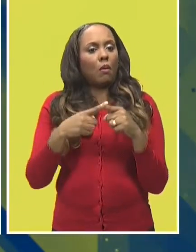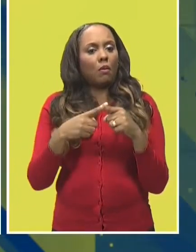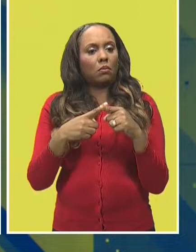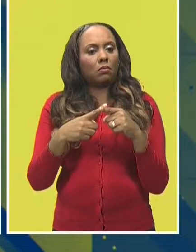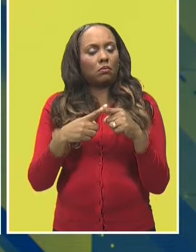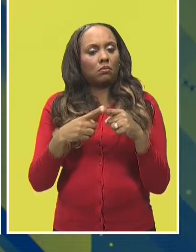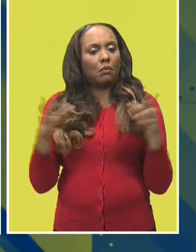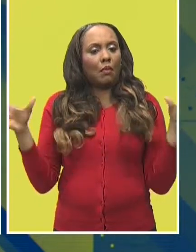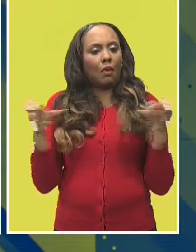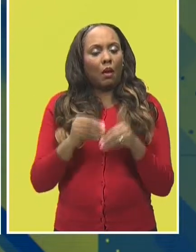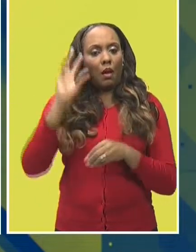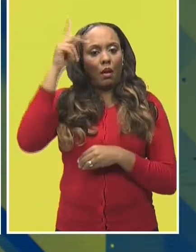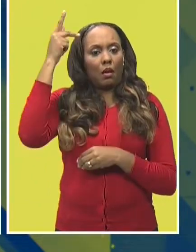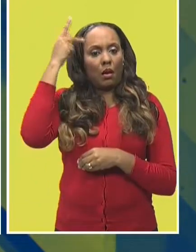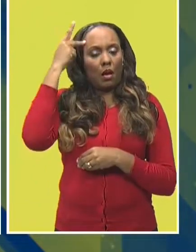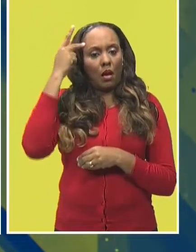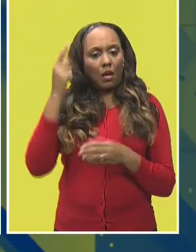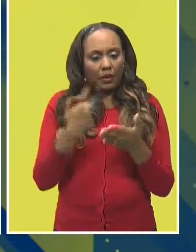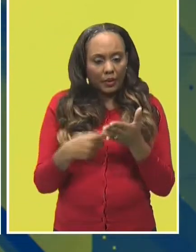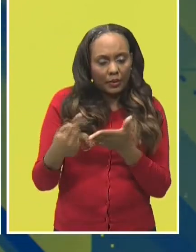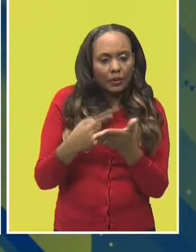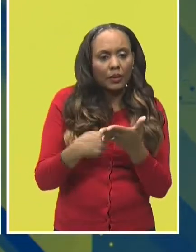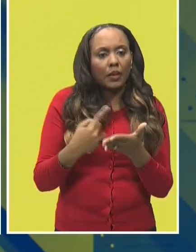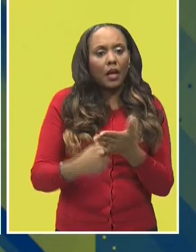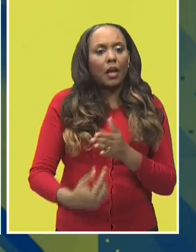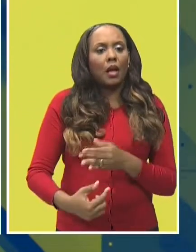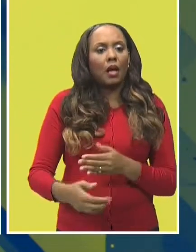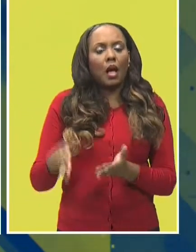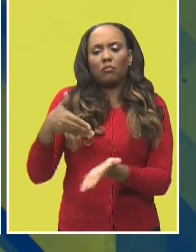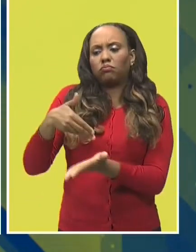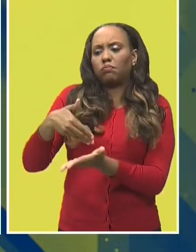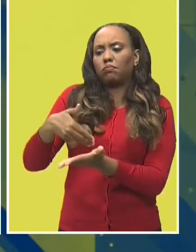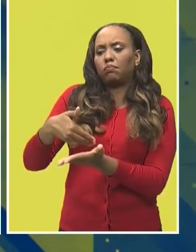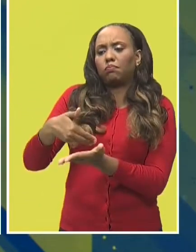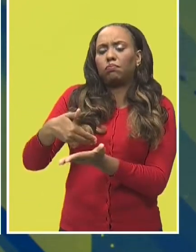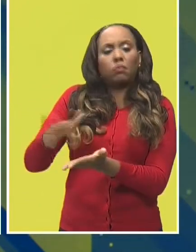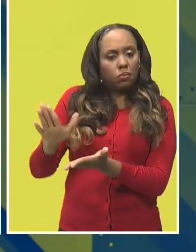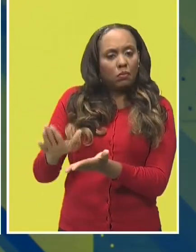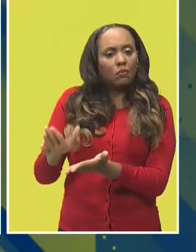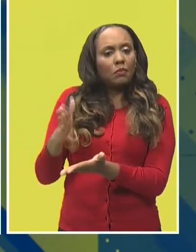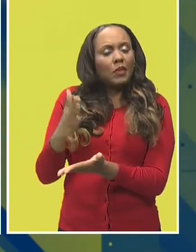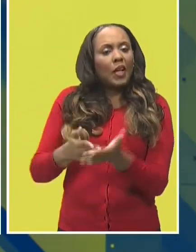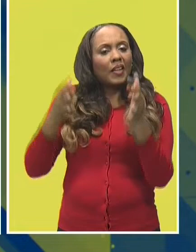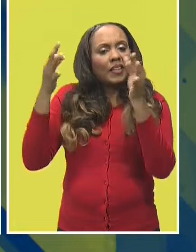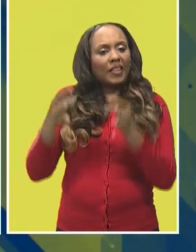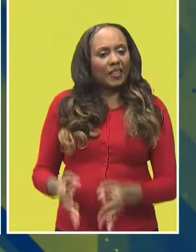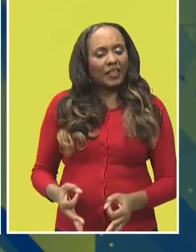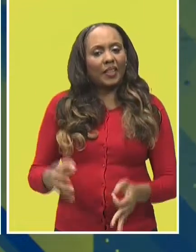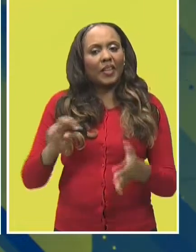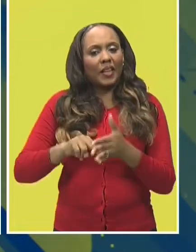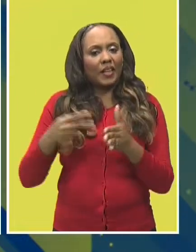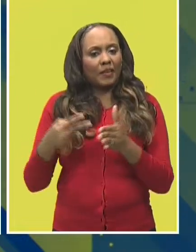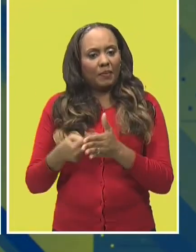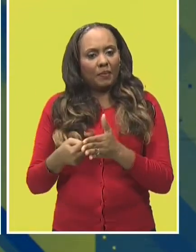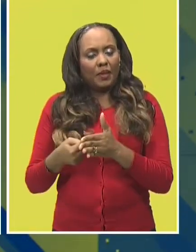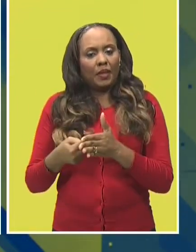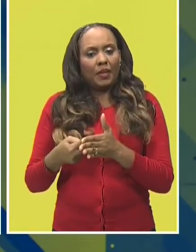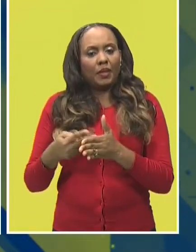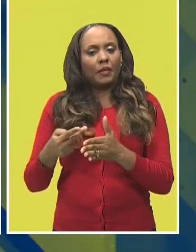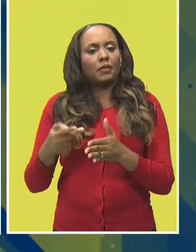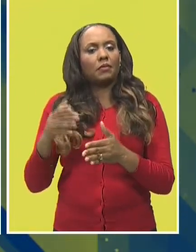Assembly discussed and rejected the Imperial Registry Bill in November 1815, which would have registered colonial